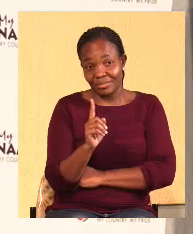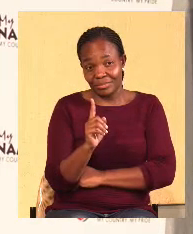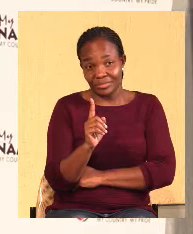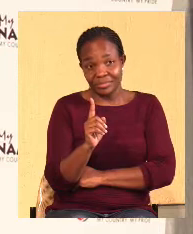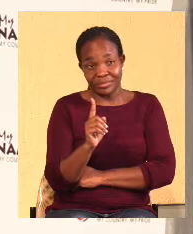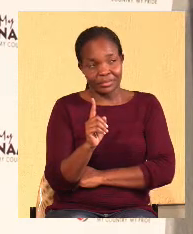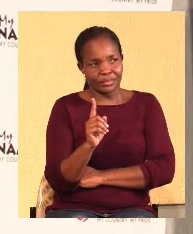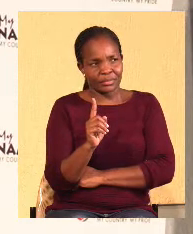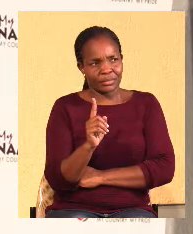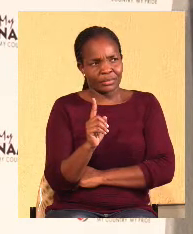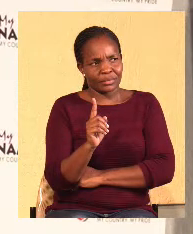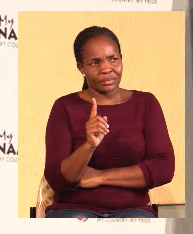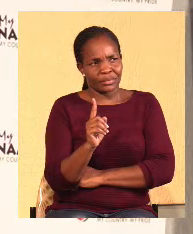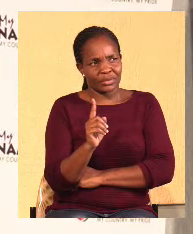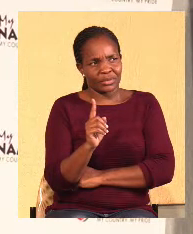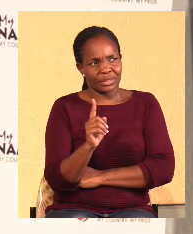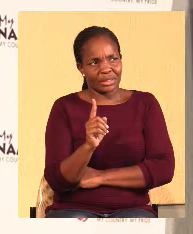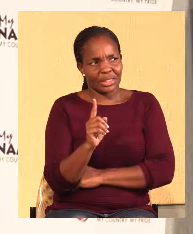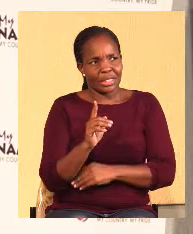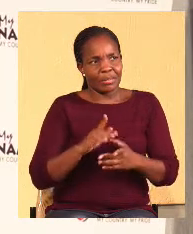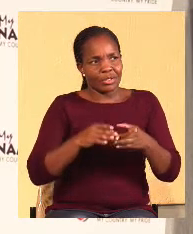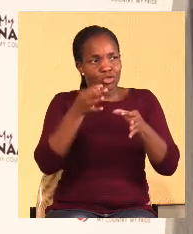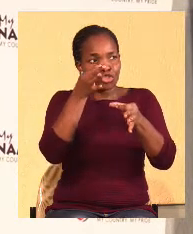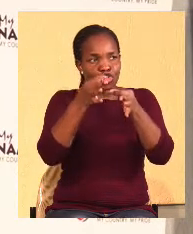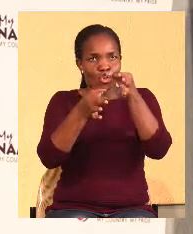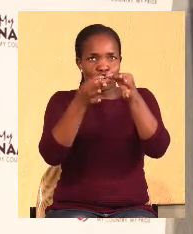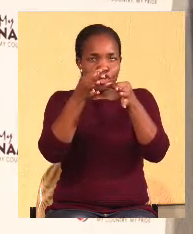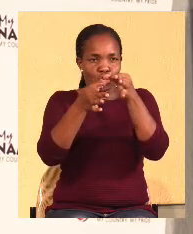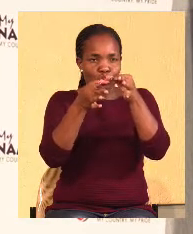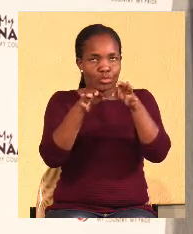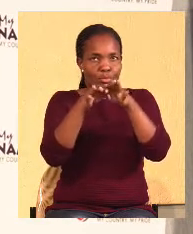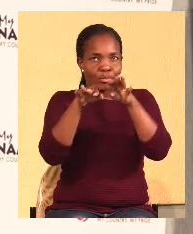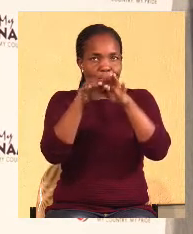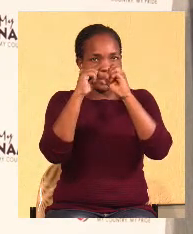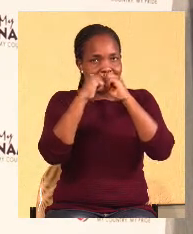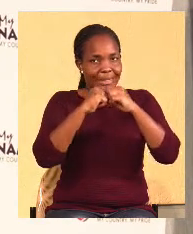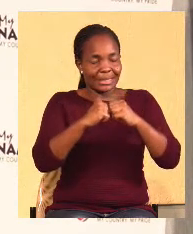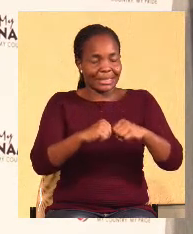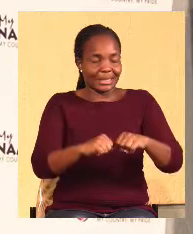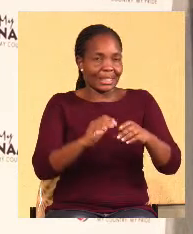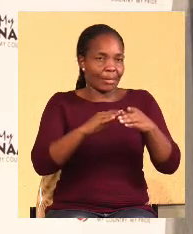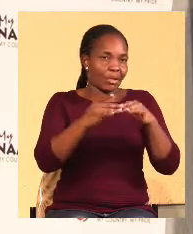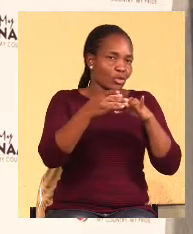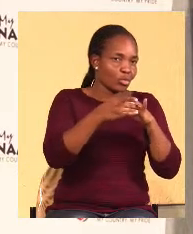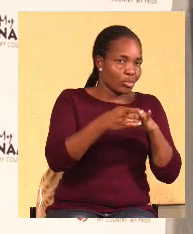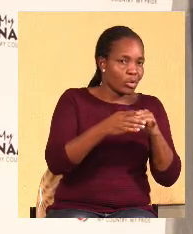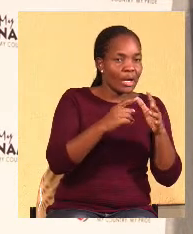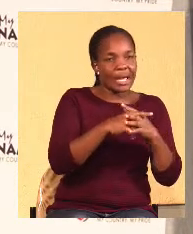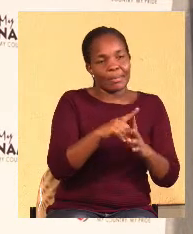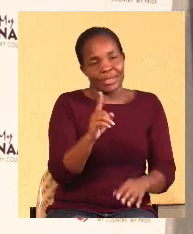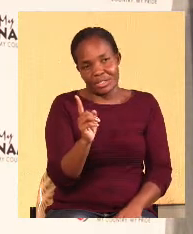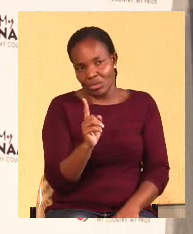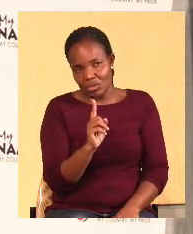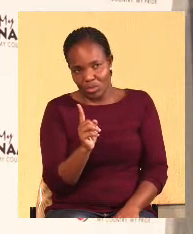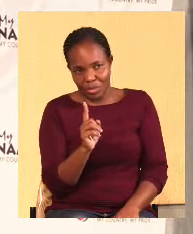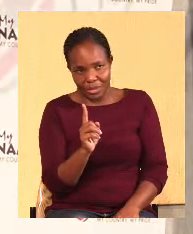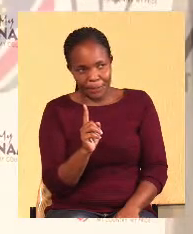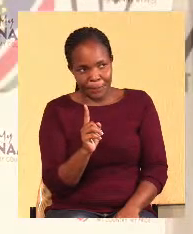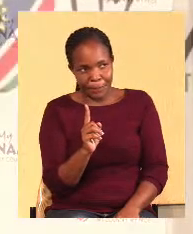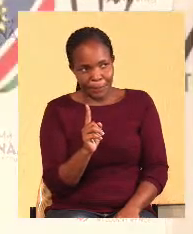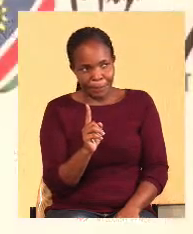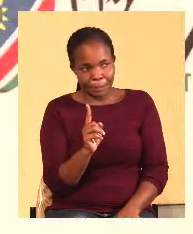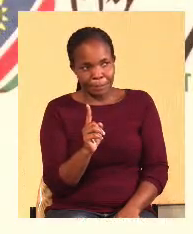of the courts have also come up with their own procedures. What should happen during this time period? So